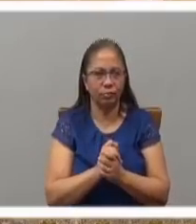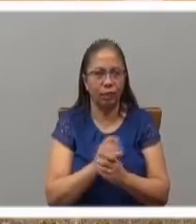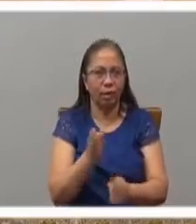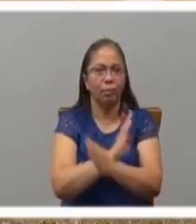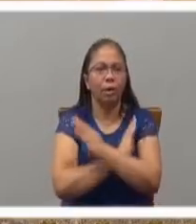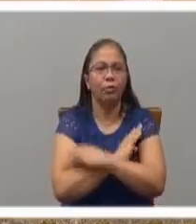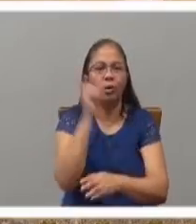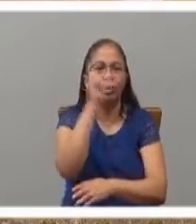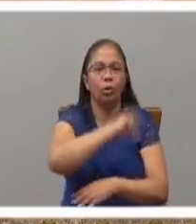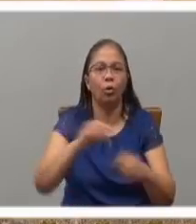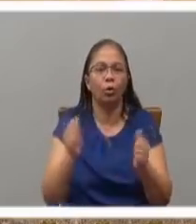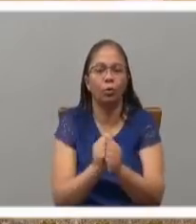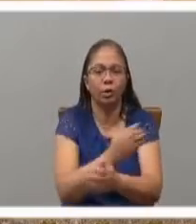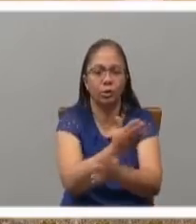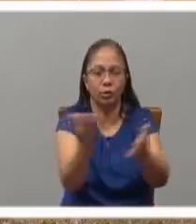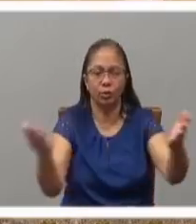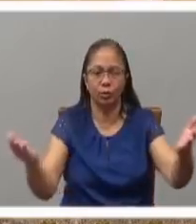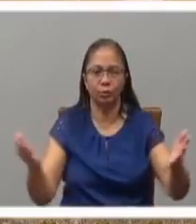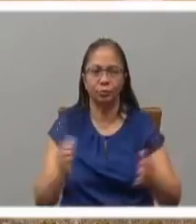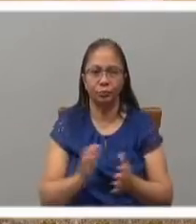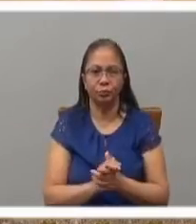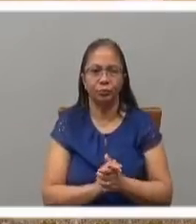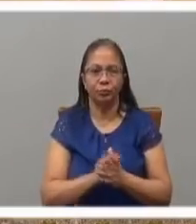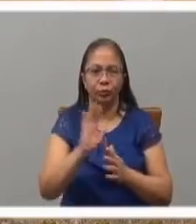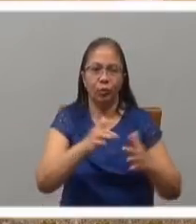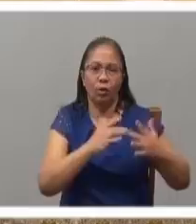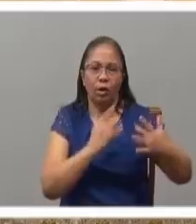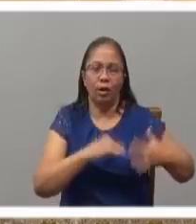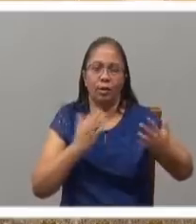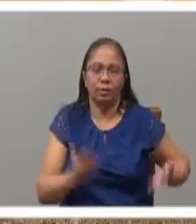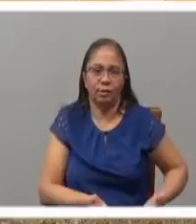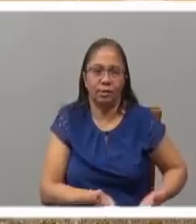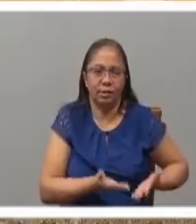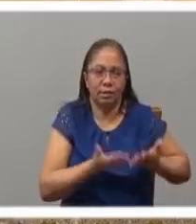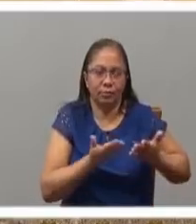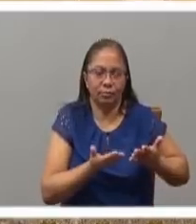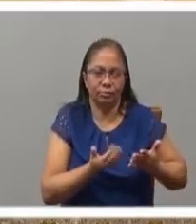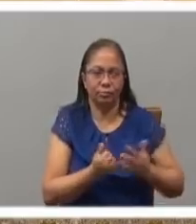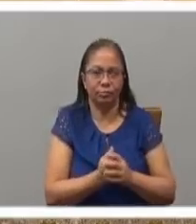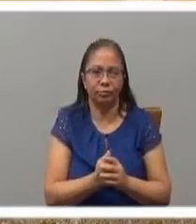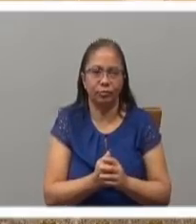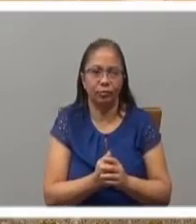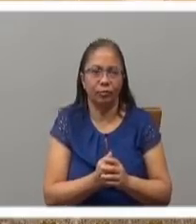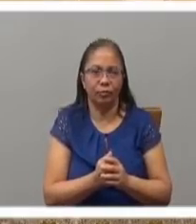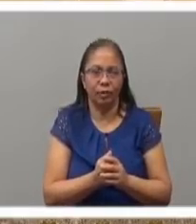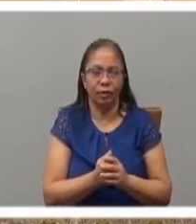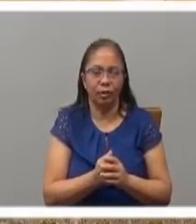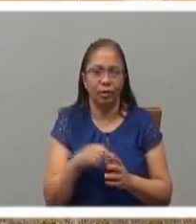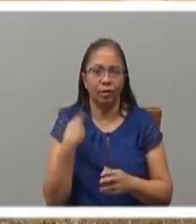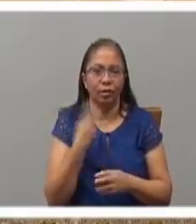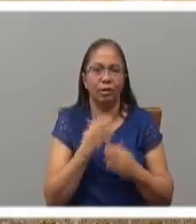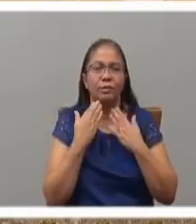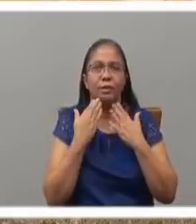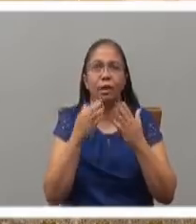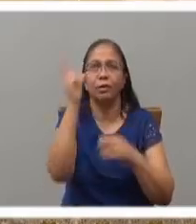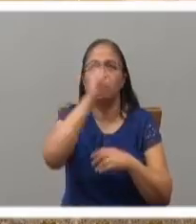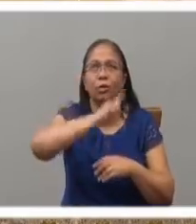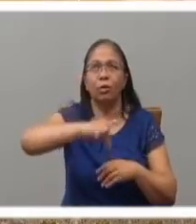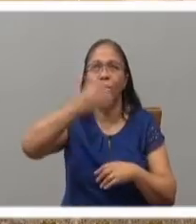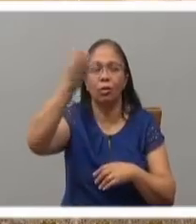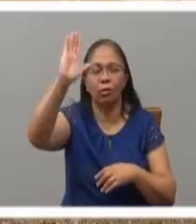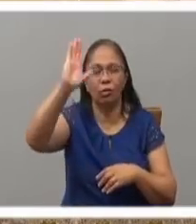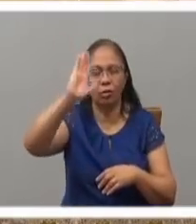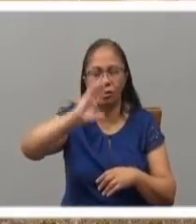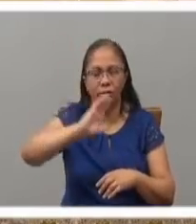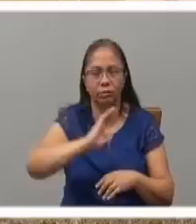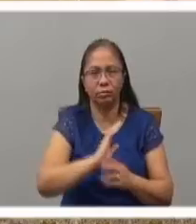Beloved, the Lord be with you. And with your spirit. Lift up your hearts. We have lifted them up to the Lord. Let us give thanks to the Lord our